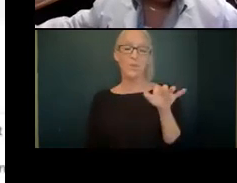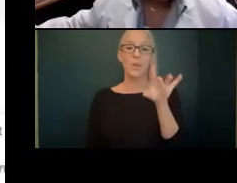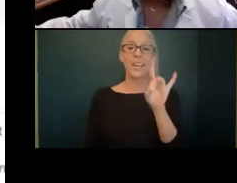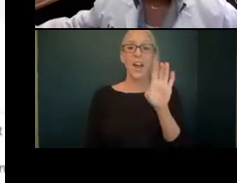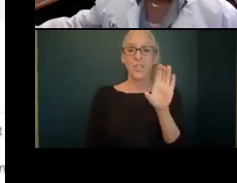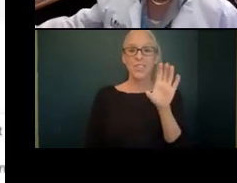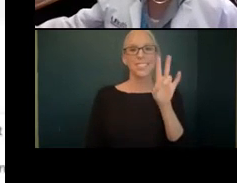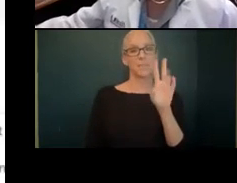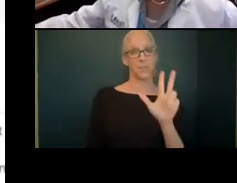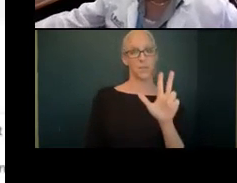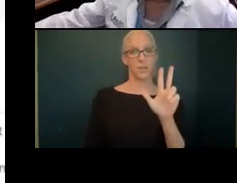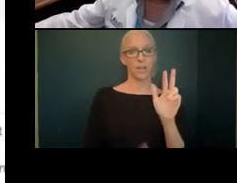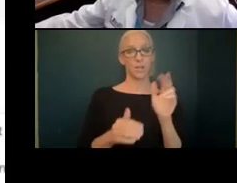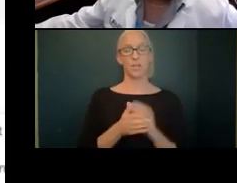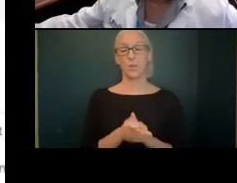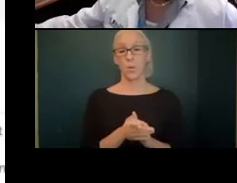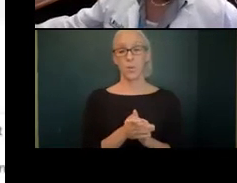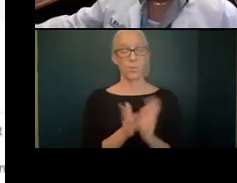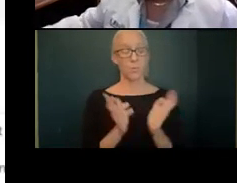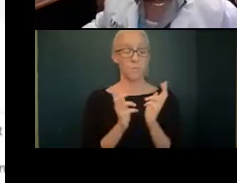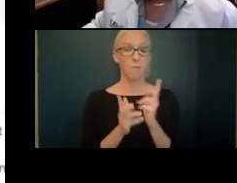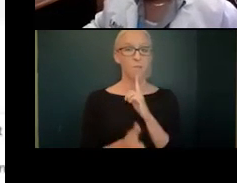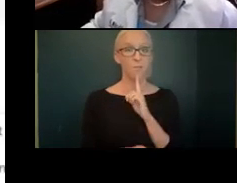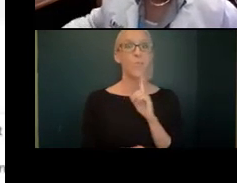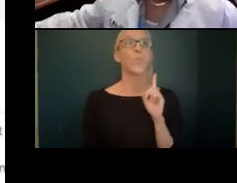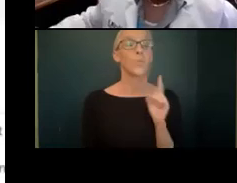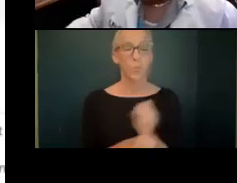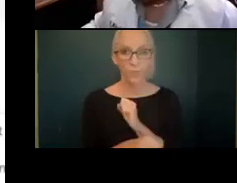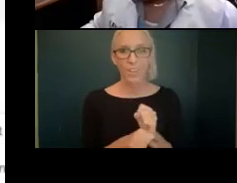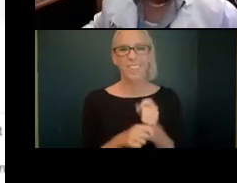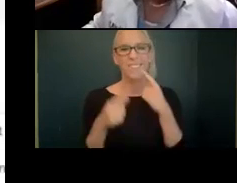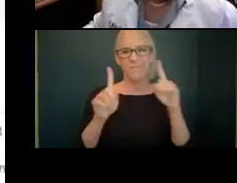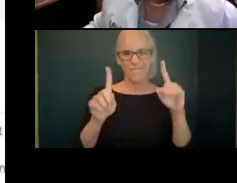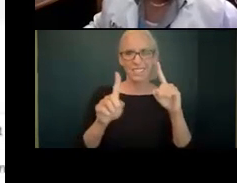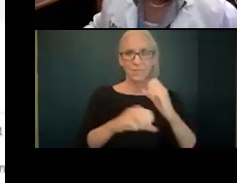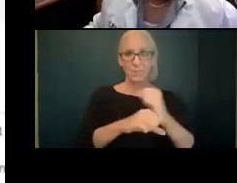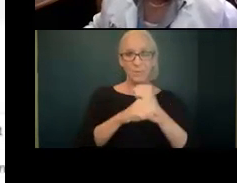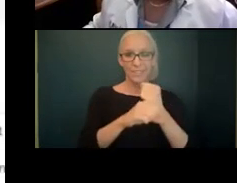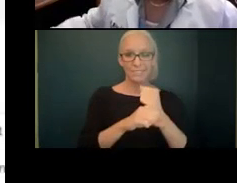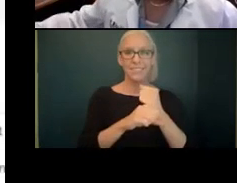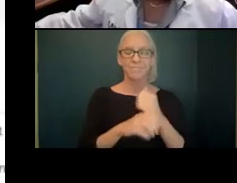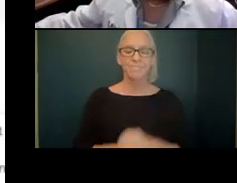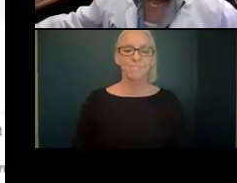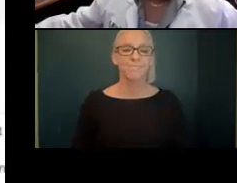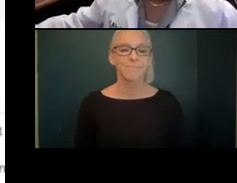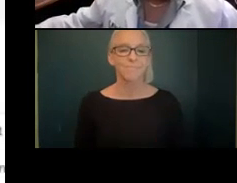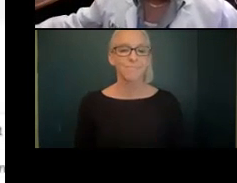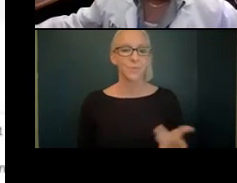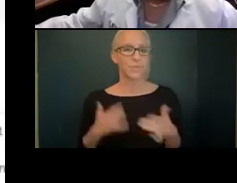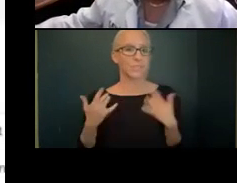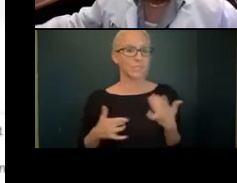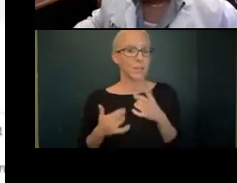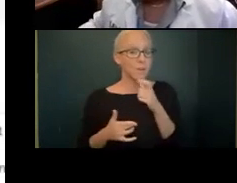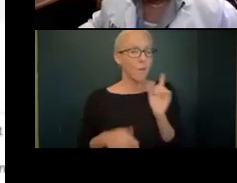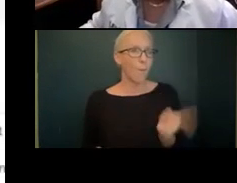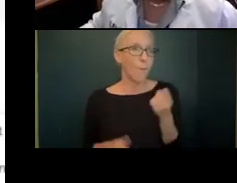So major, major protective effect in the two groups. And then what, very exciting, which not always happens in medicine,